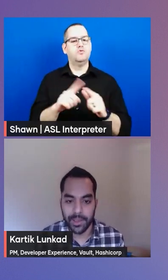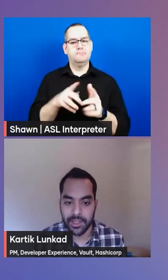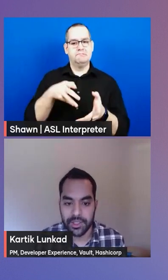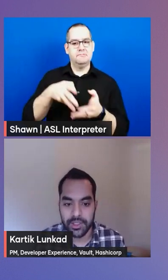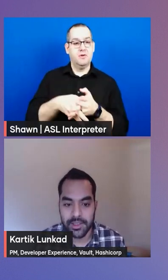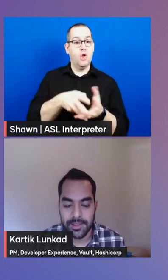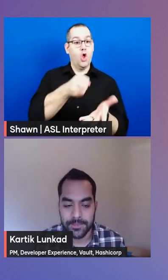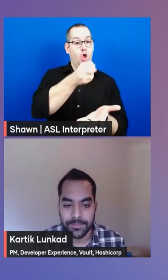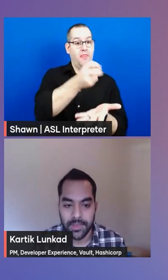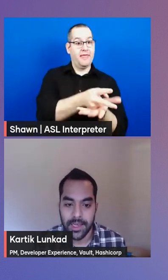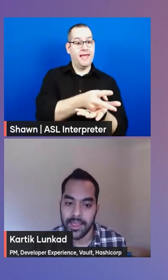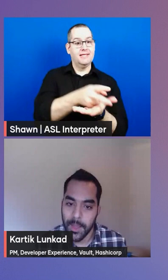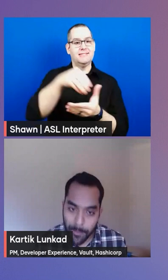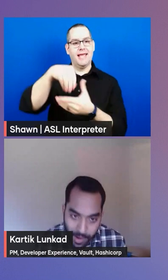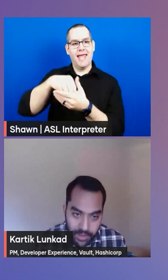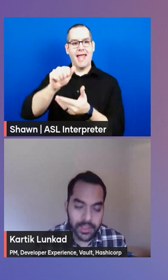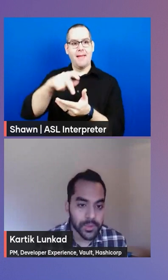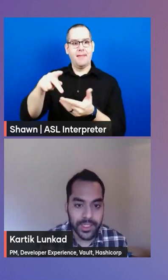into applications.